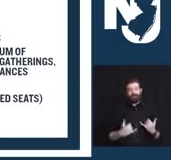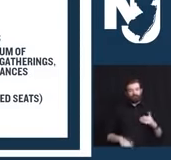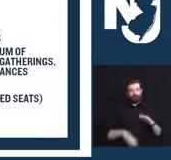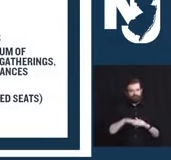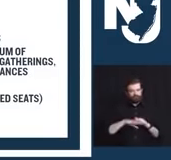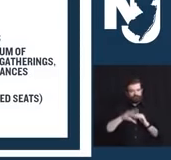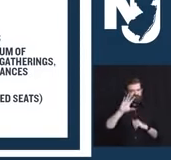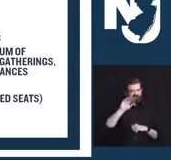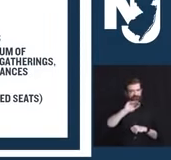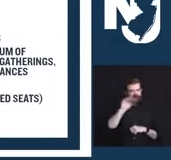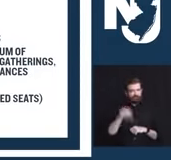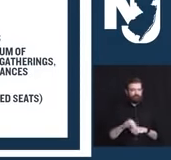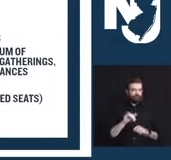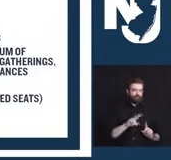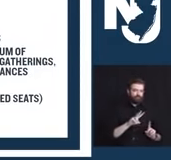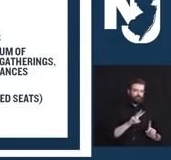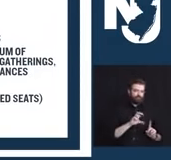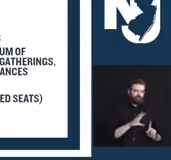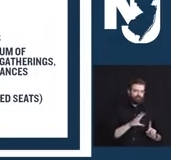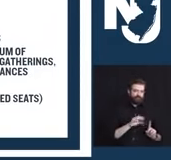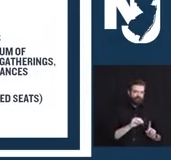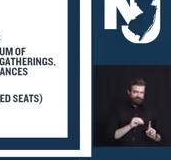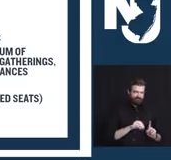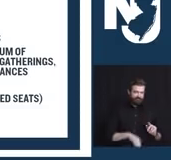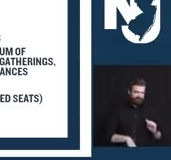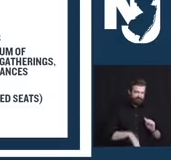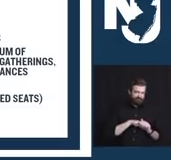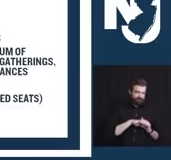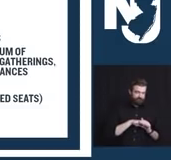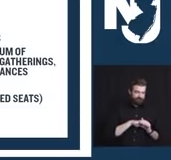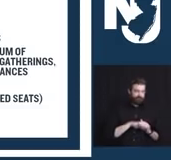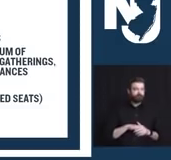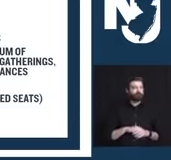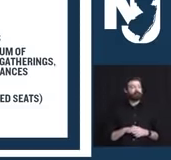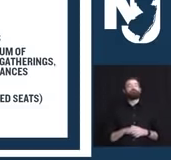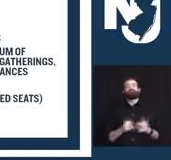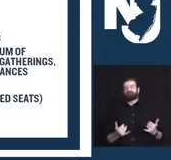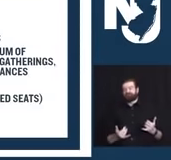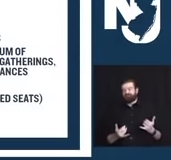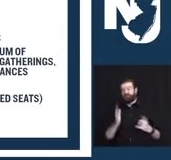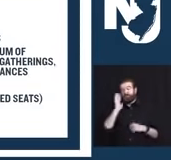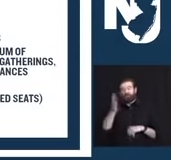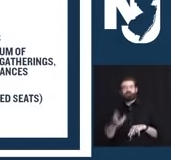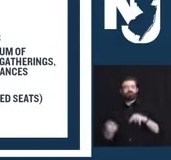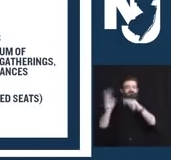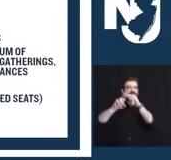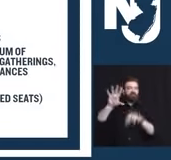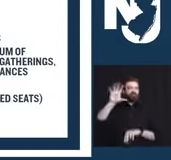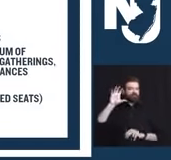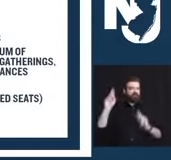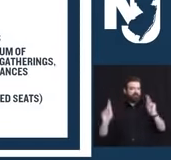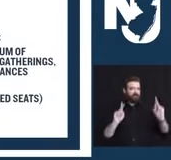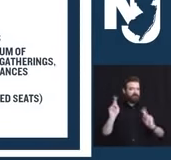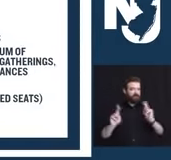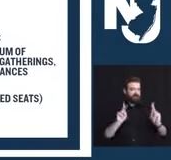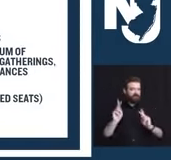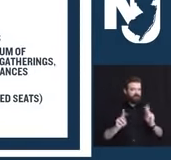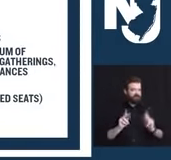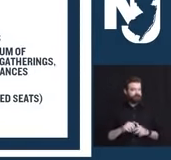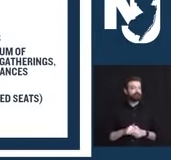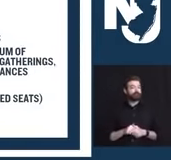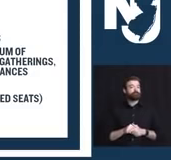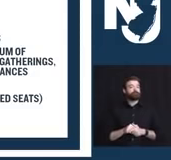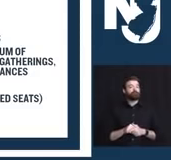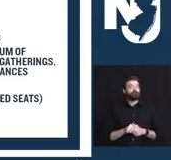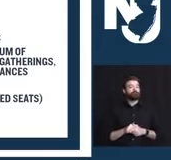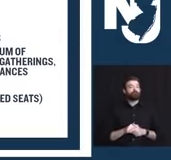memorial services, and performances, reopening dance floors at private catered events. That includes proms,